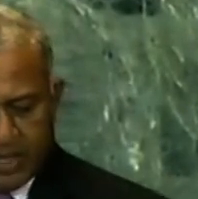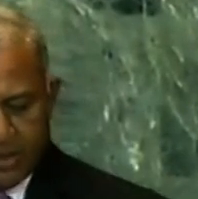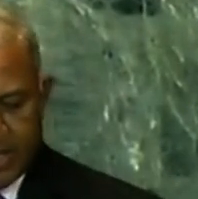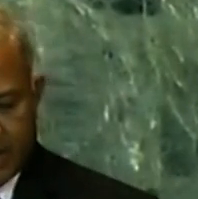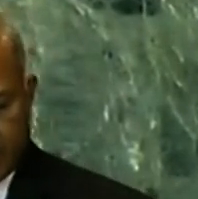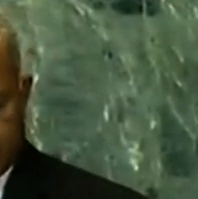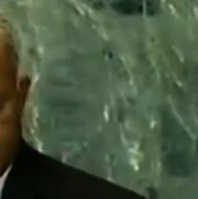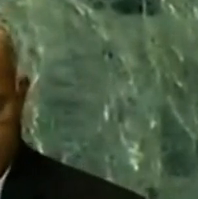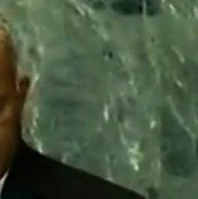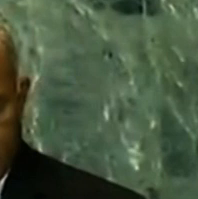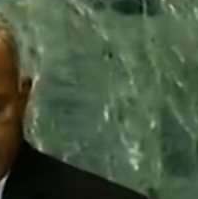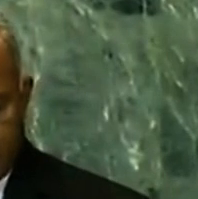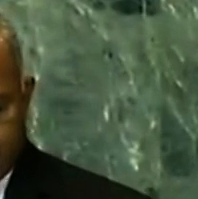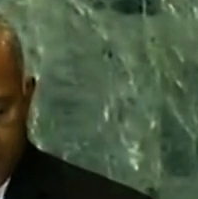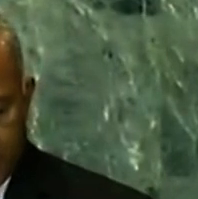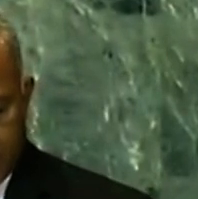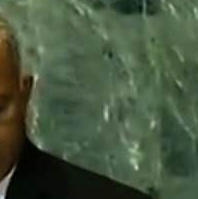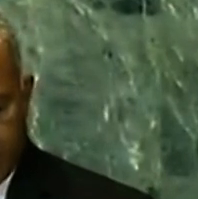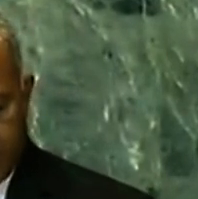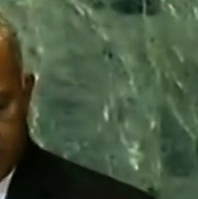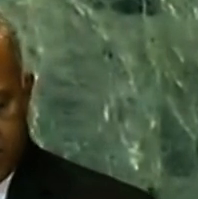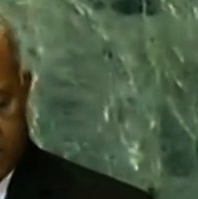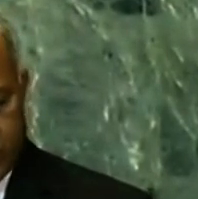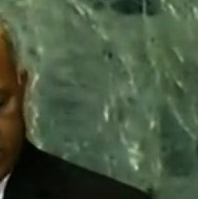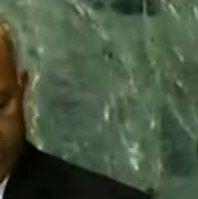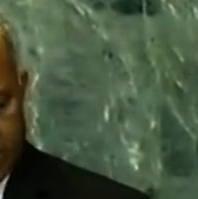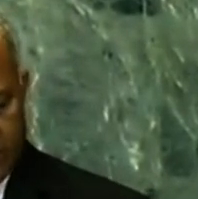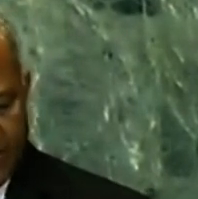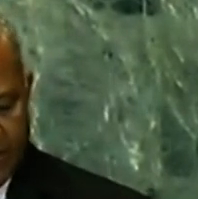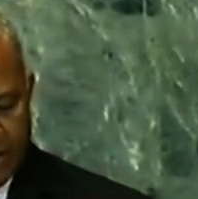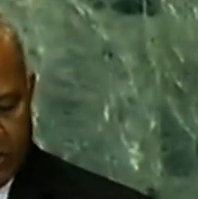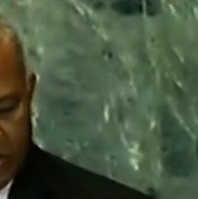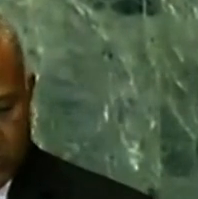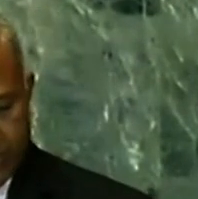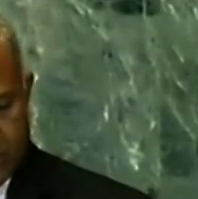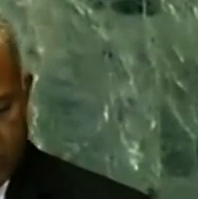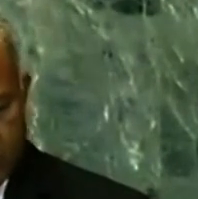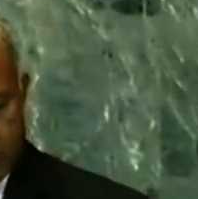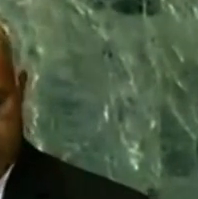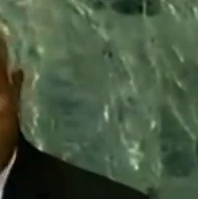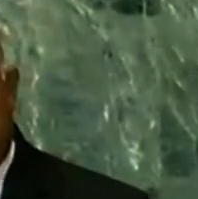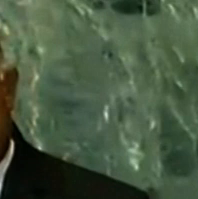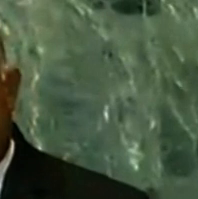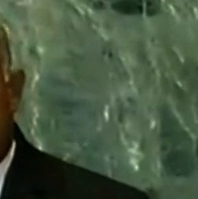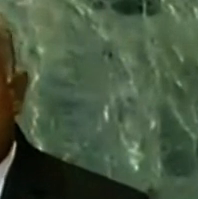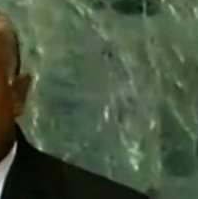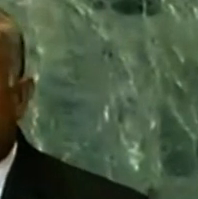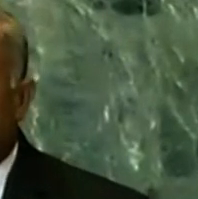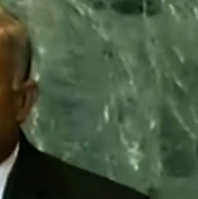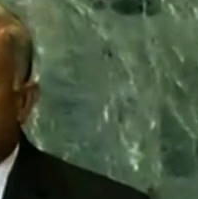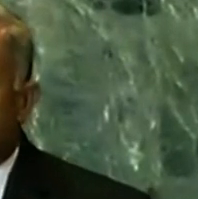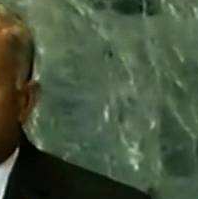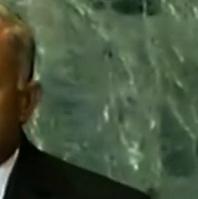give us our understanding, the space and the assistance we need to ensure that true and sustainable